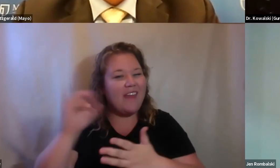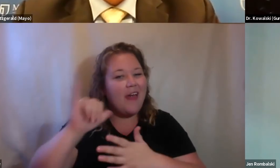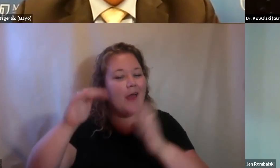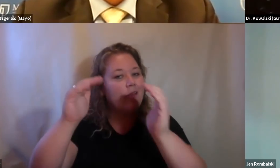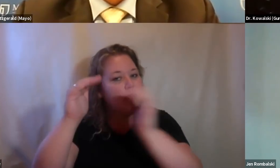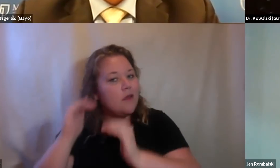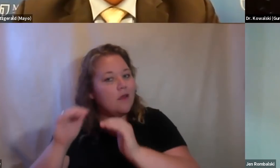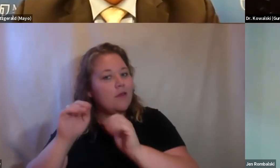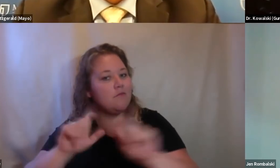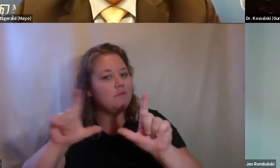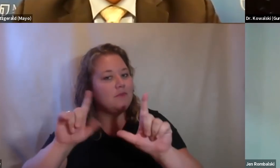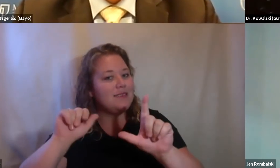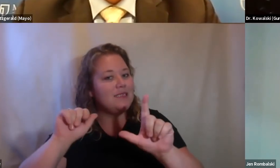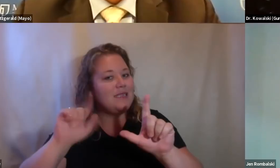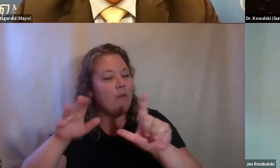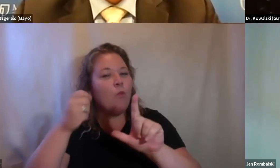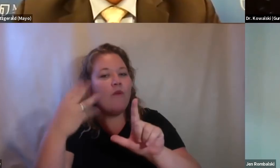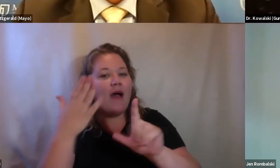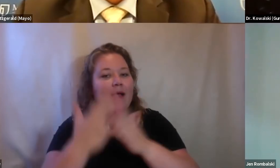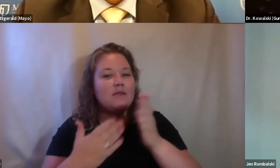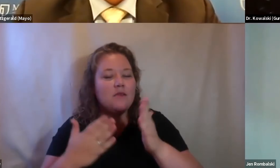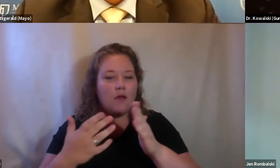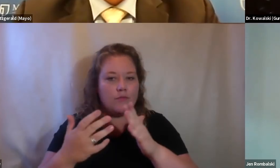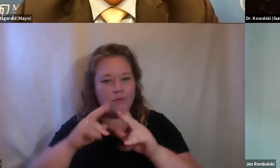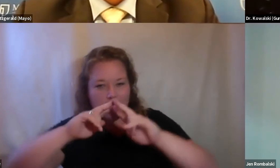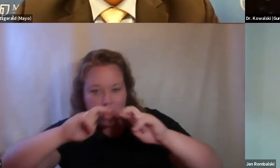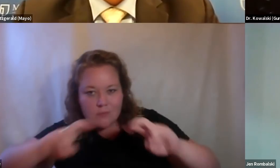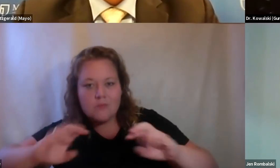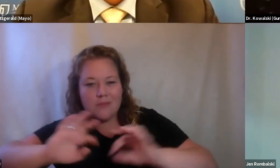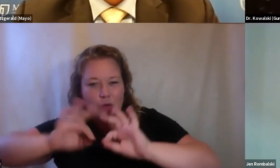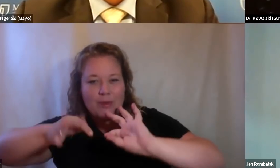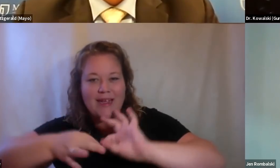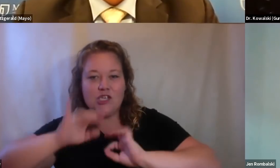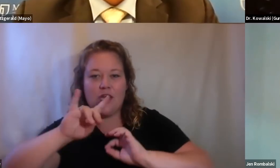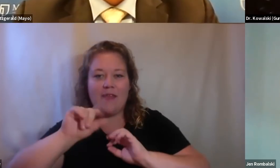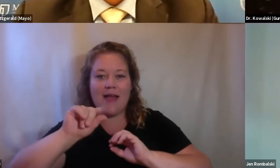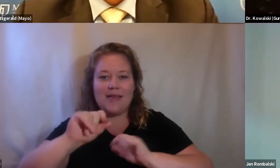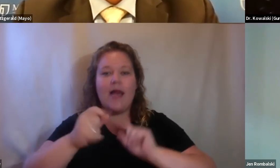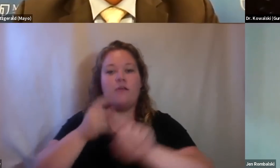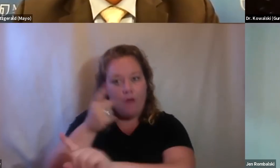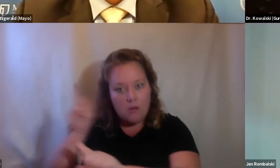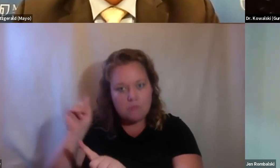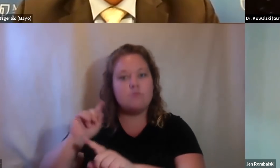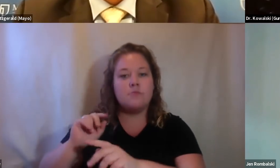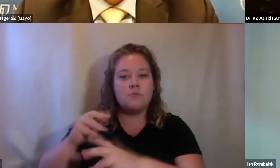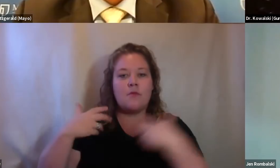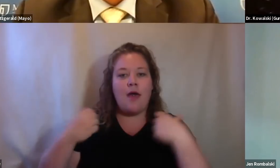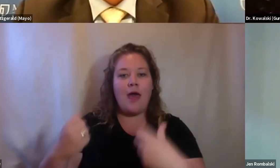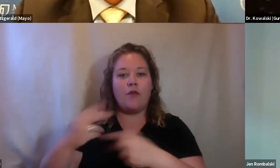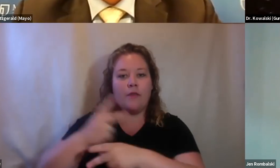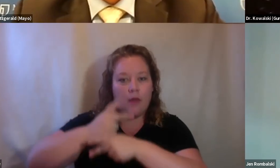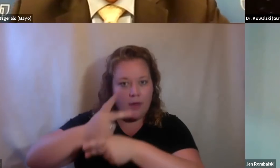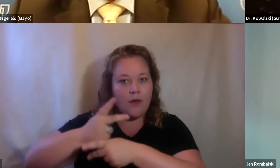the collaborative, along with the recommendations that align with that analysis. Others who want to